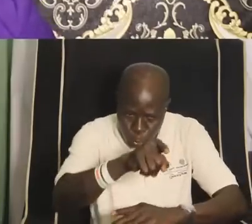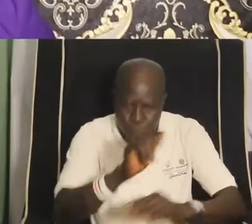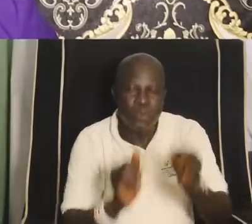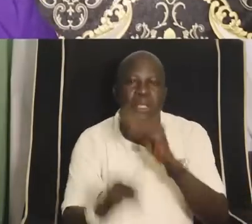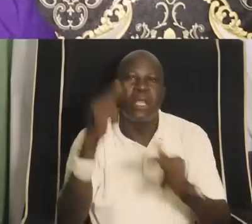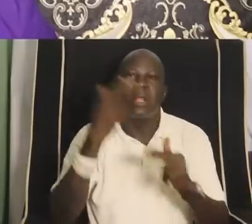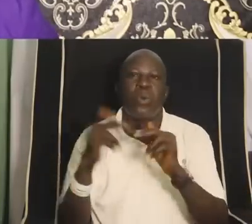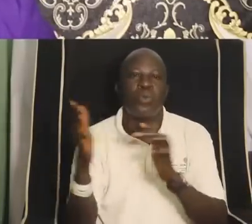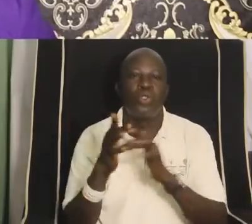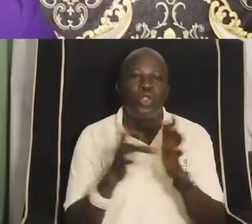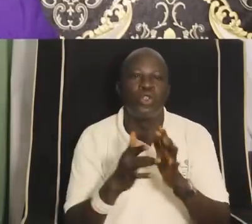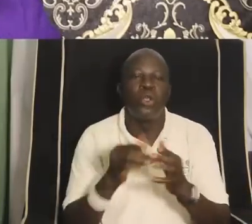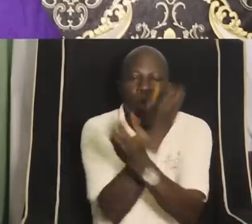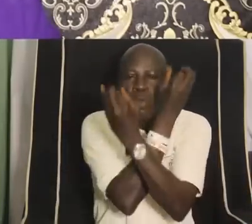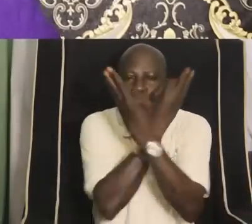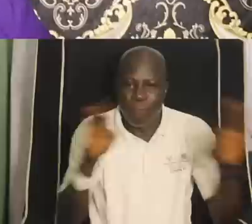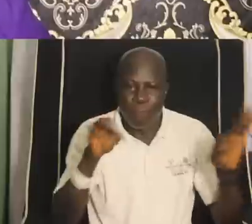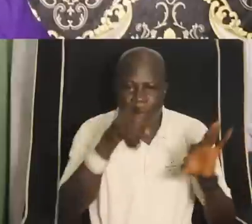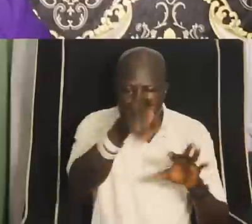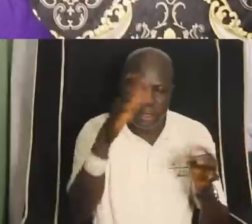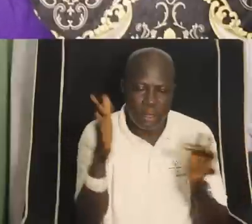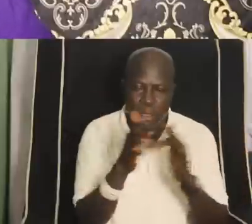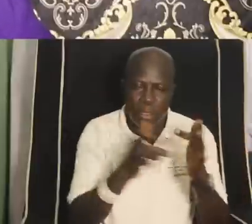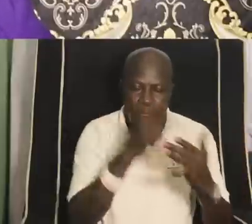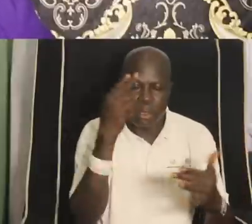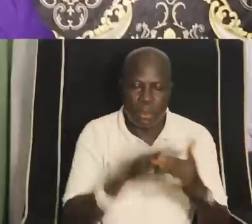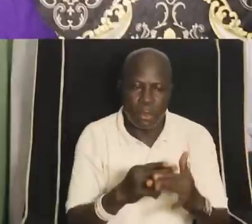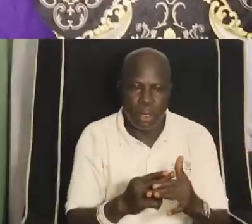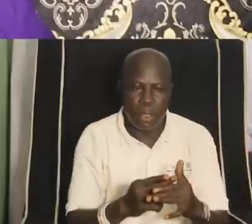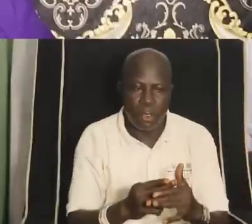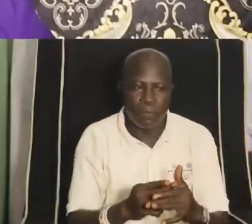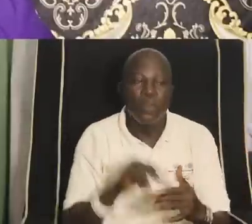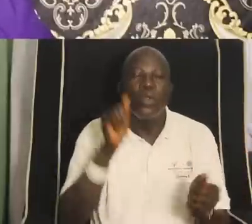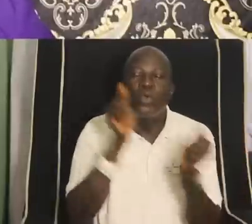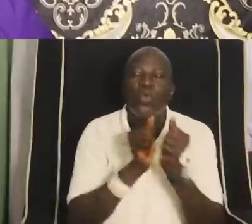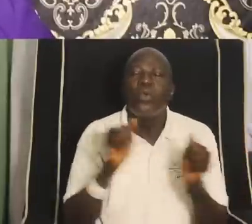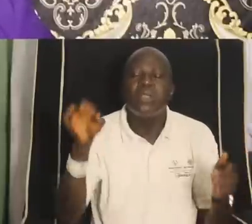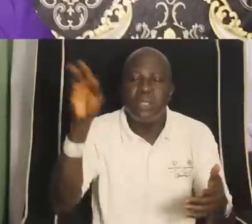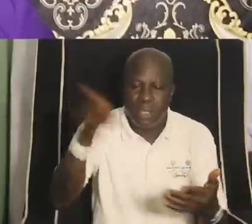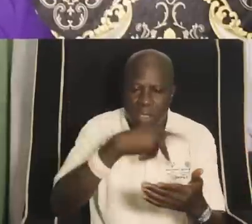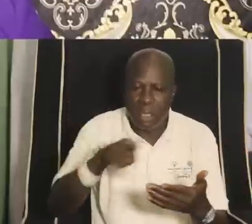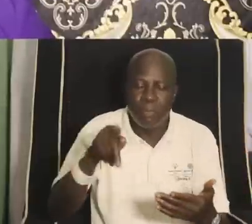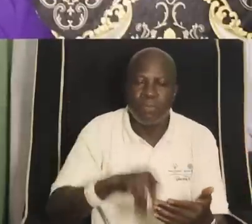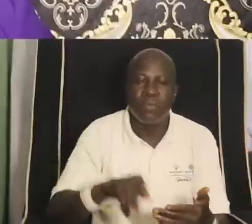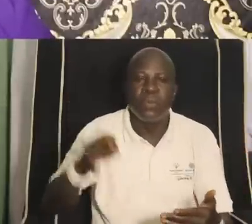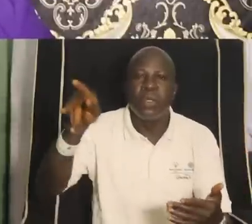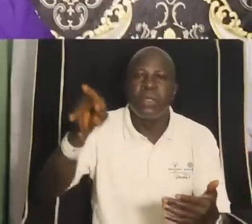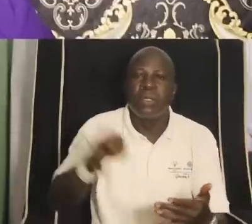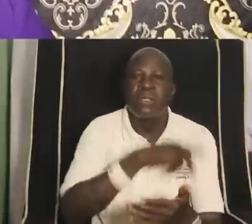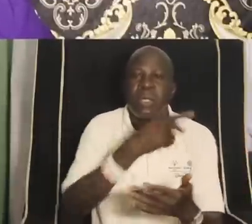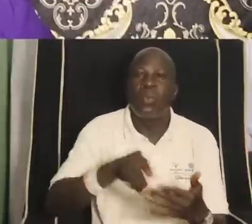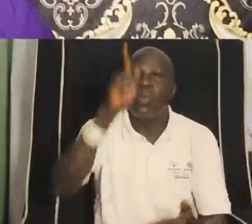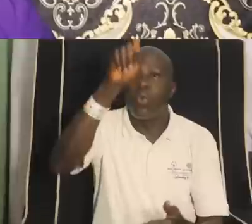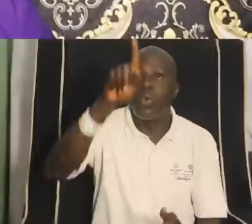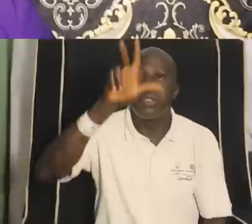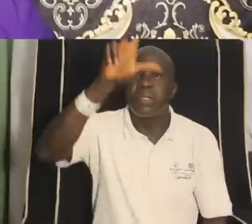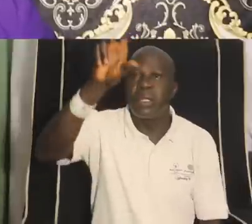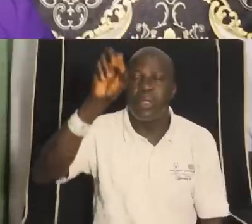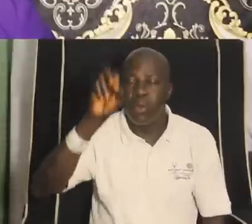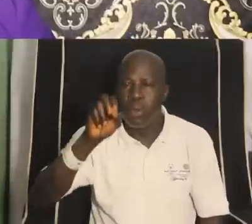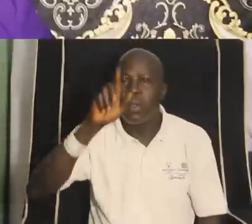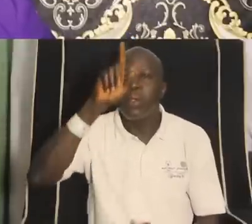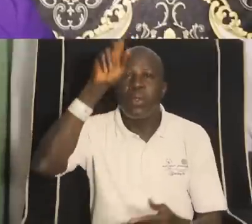call Jesus. In the name of Jesus. I will call like. Amen. Deliver. Psalm 130. Where the Psalm? Psalm 130. Psalm 130.